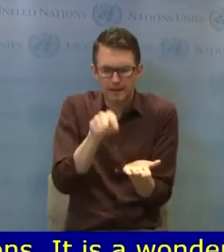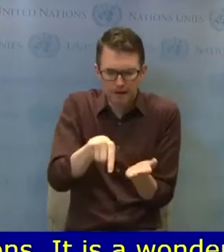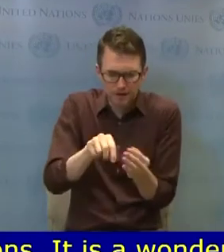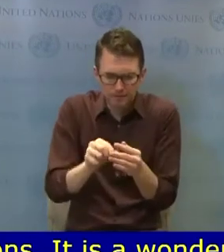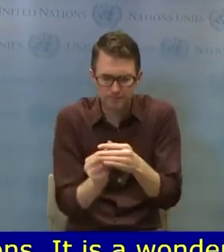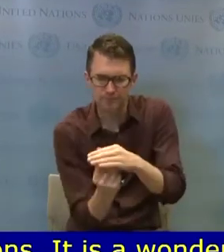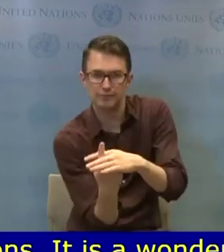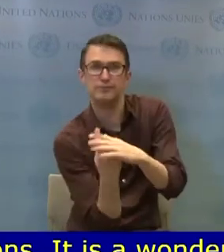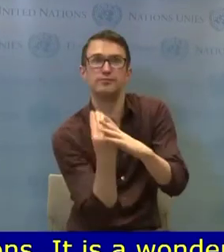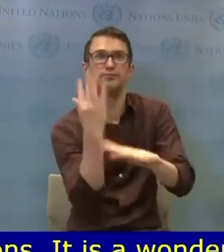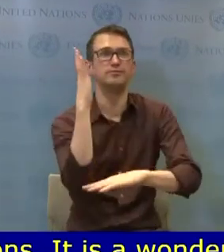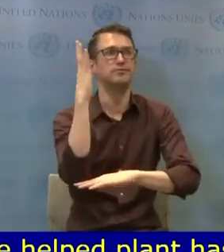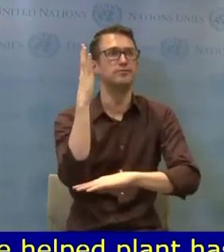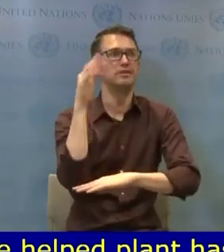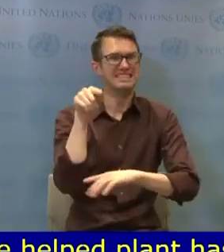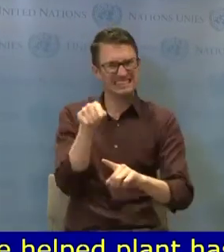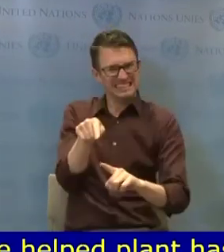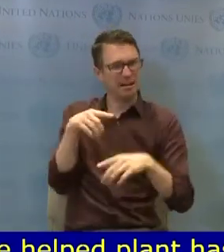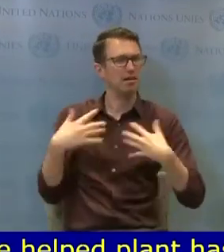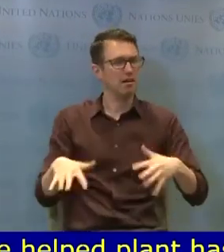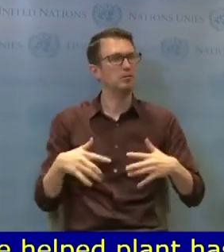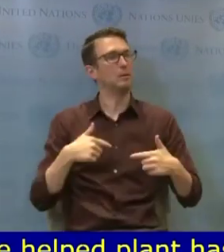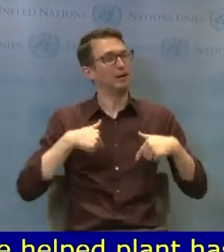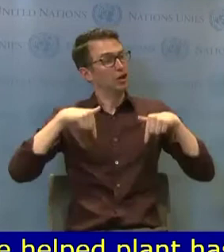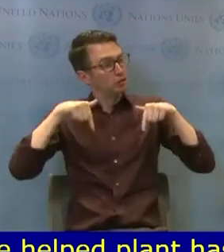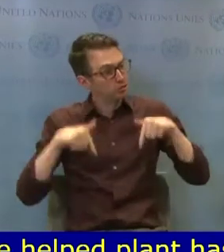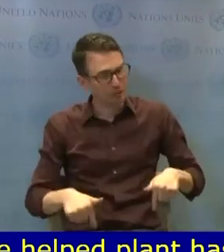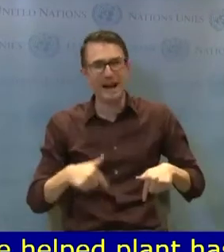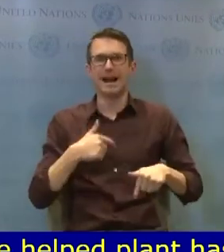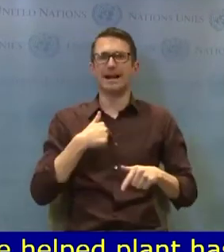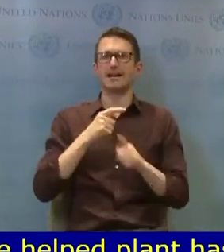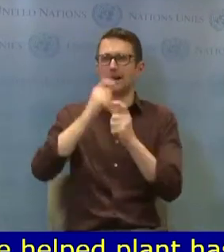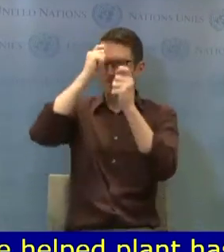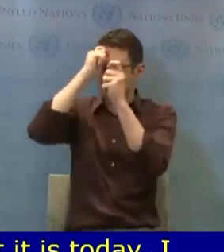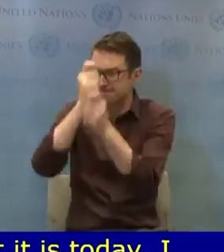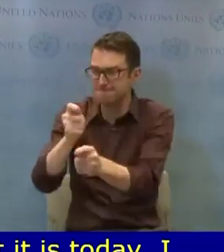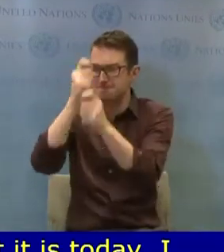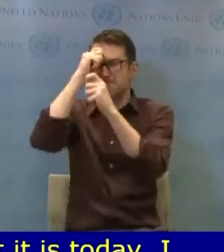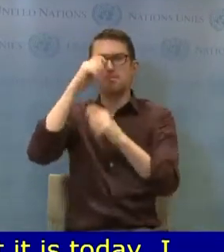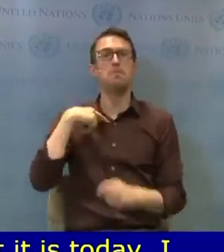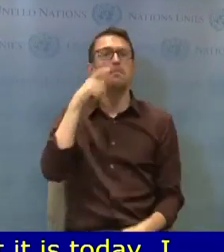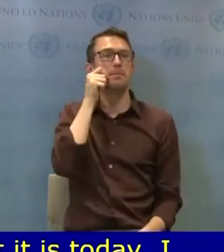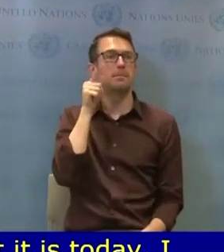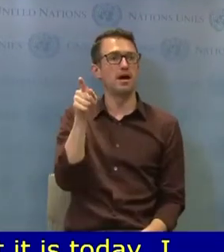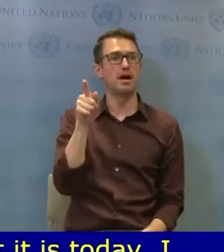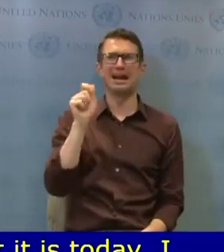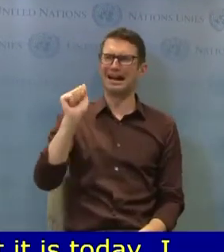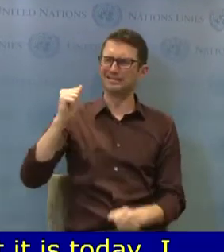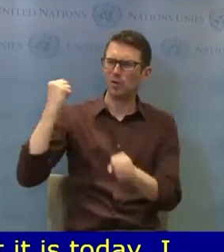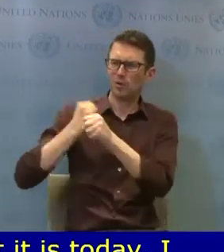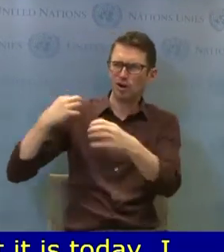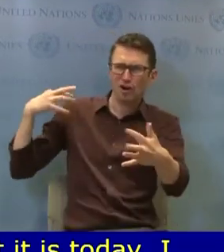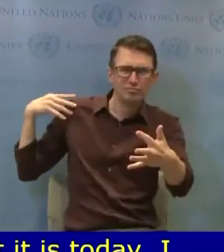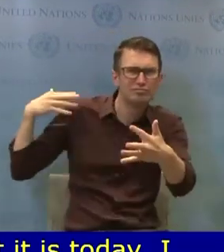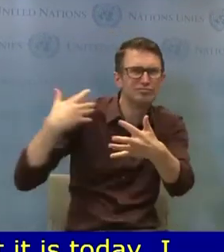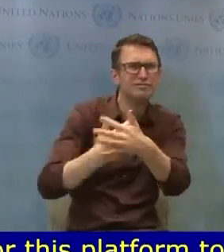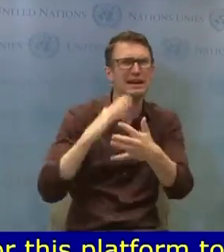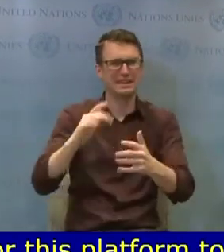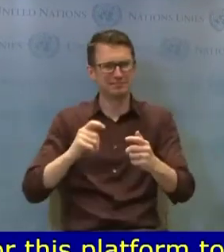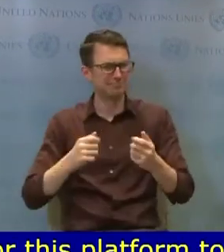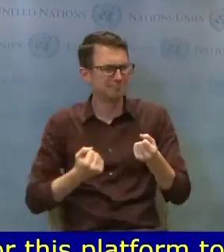human rights, but also to celebrate his life with his family in the very same room he thrived in with his colleagues over 40 years